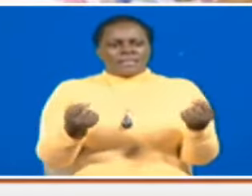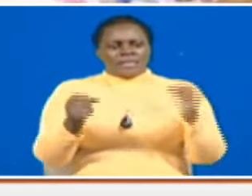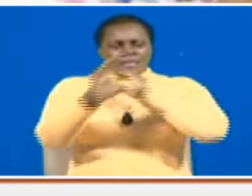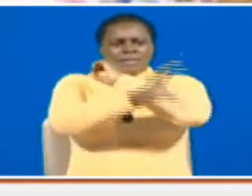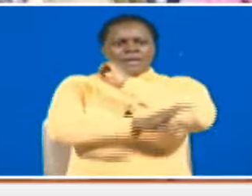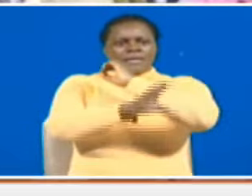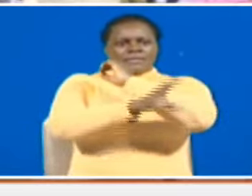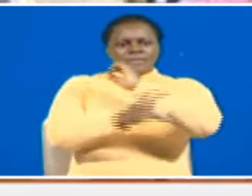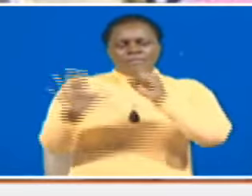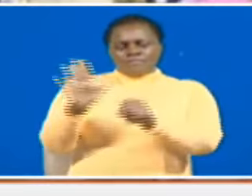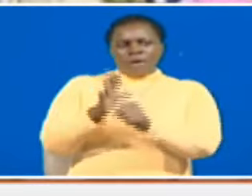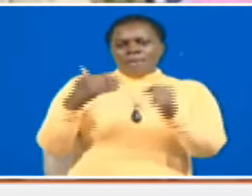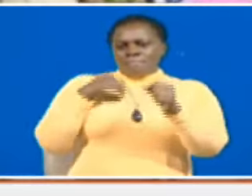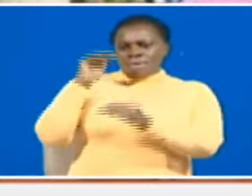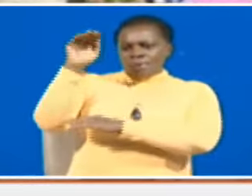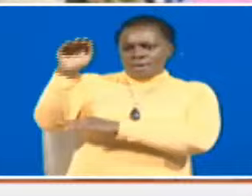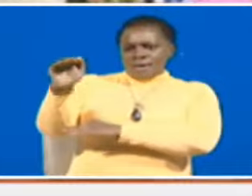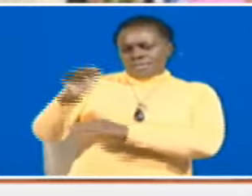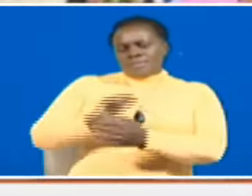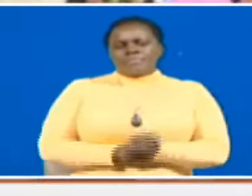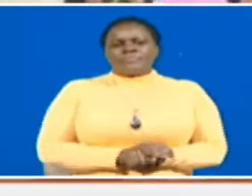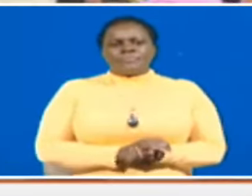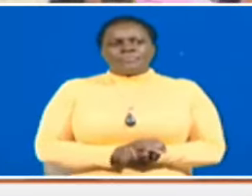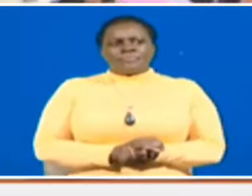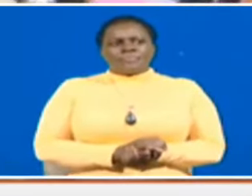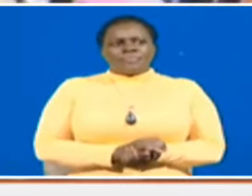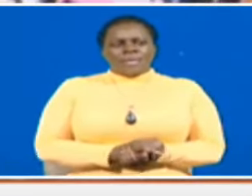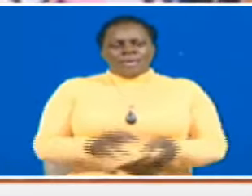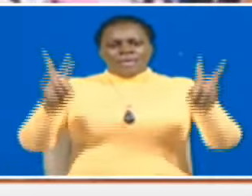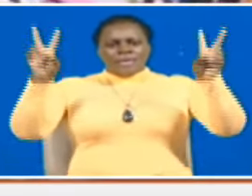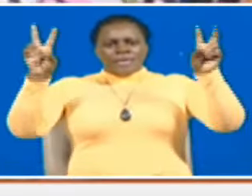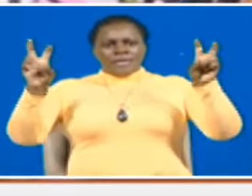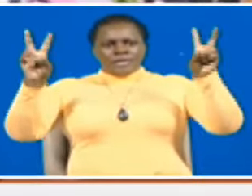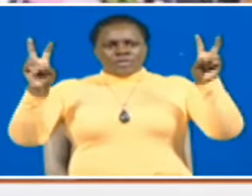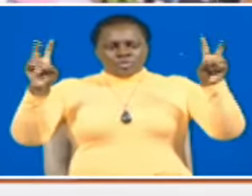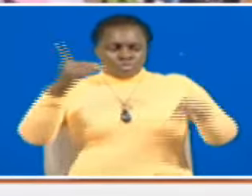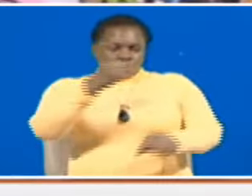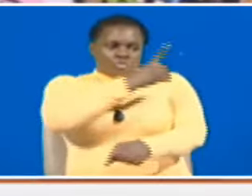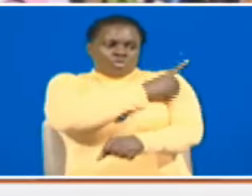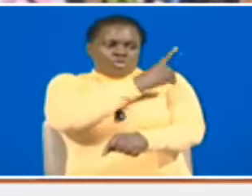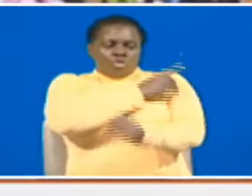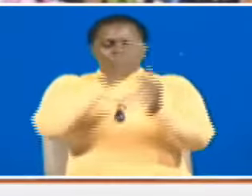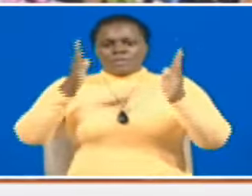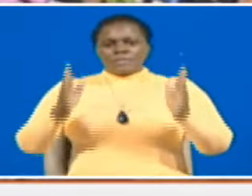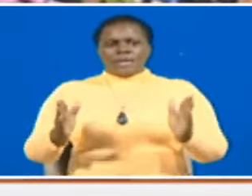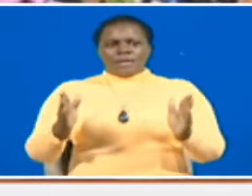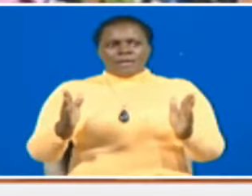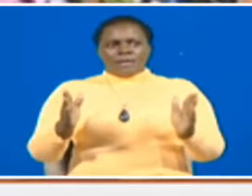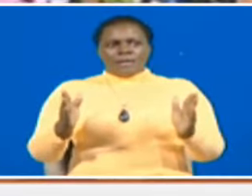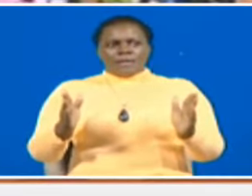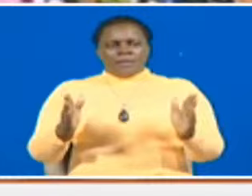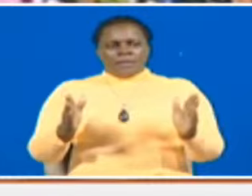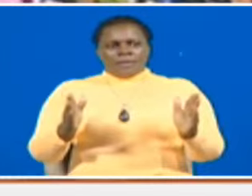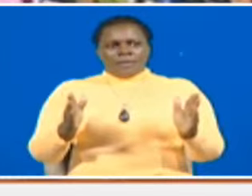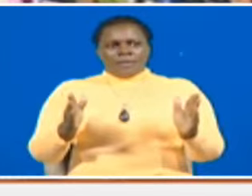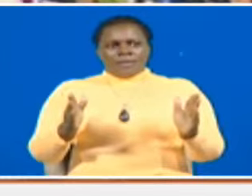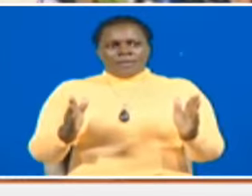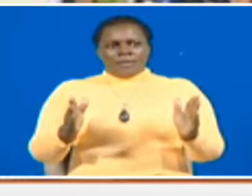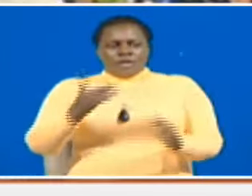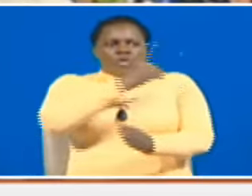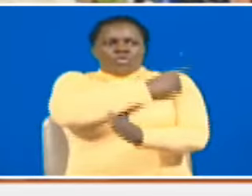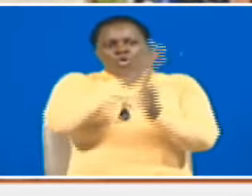nchini. Mimi ningeomba tu mambo ya madaktari. Insha Allah,